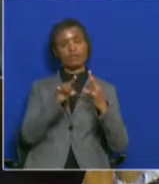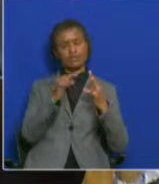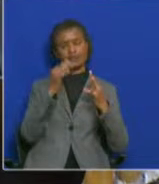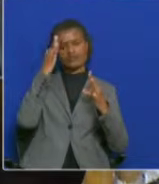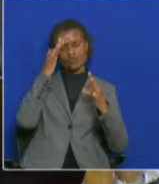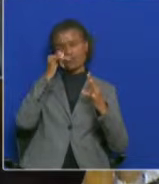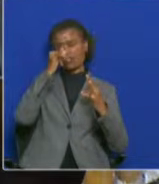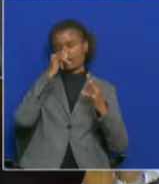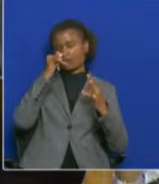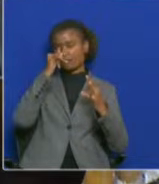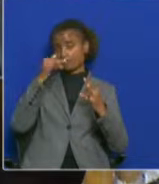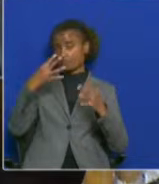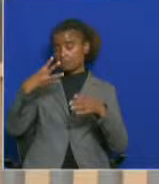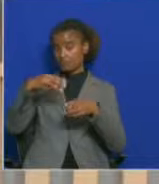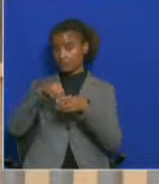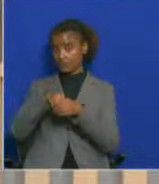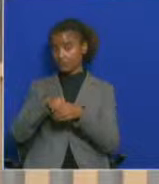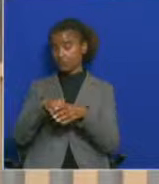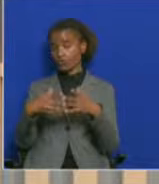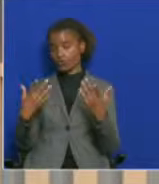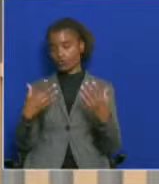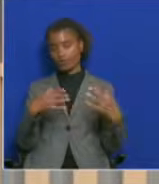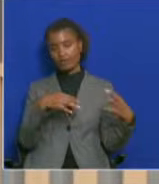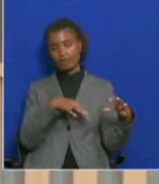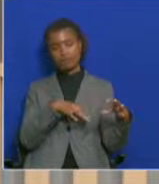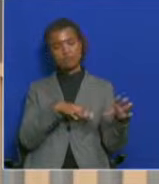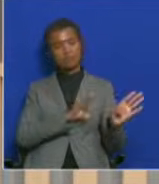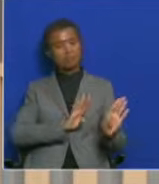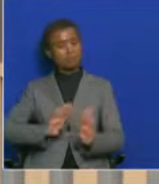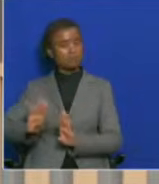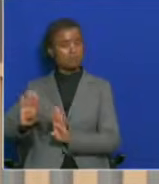and criminal conduct.